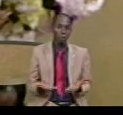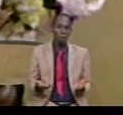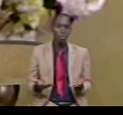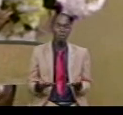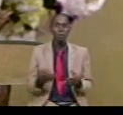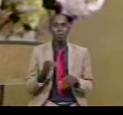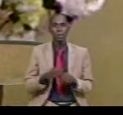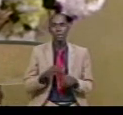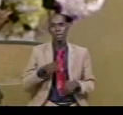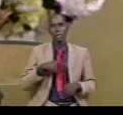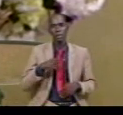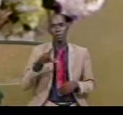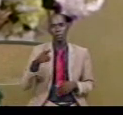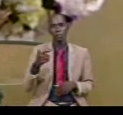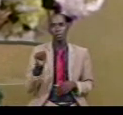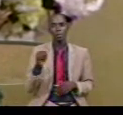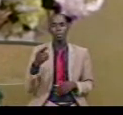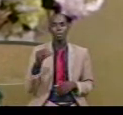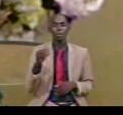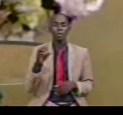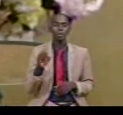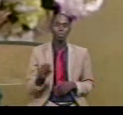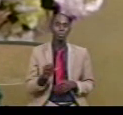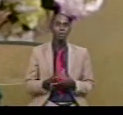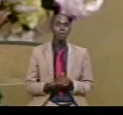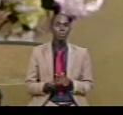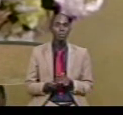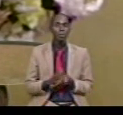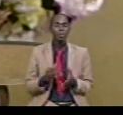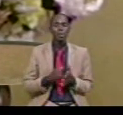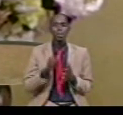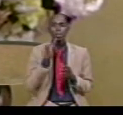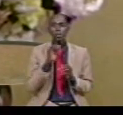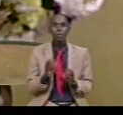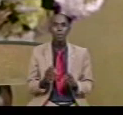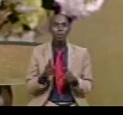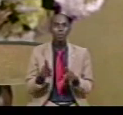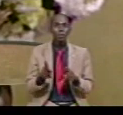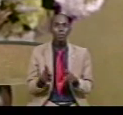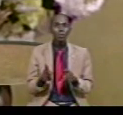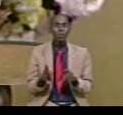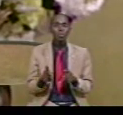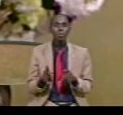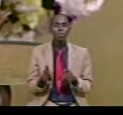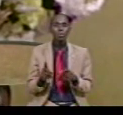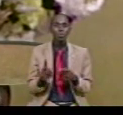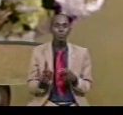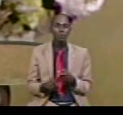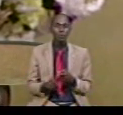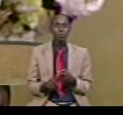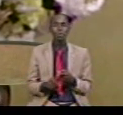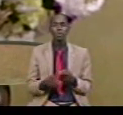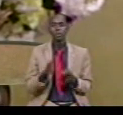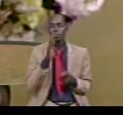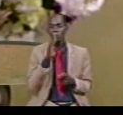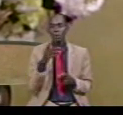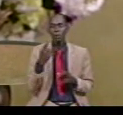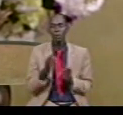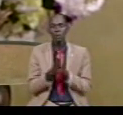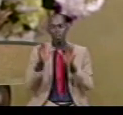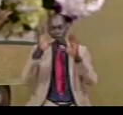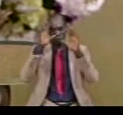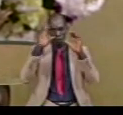in Lagos. It's a privilege to be the GS guest even this time